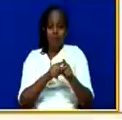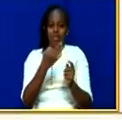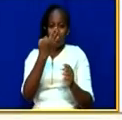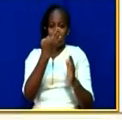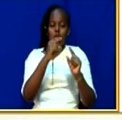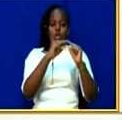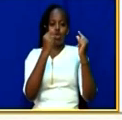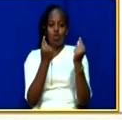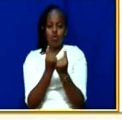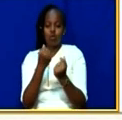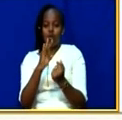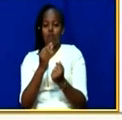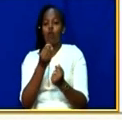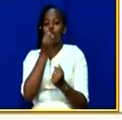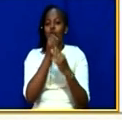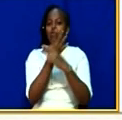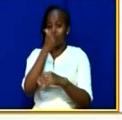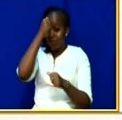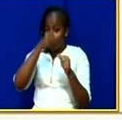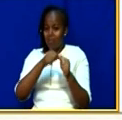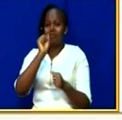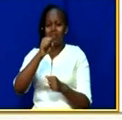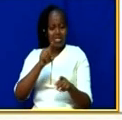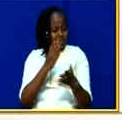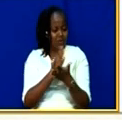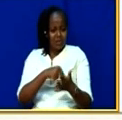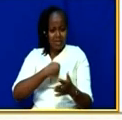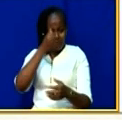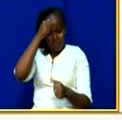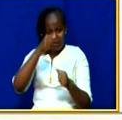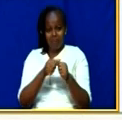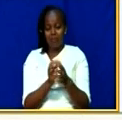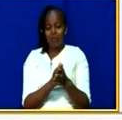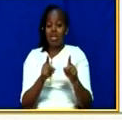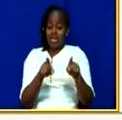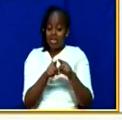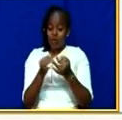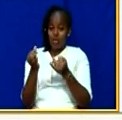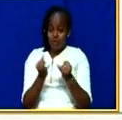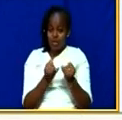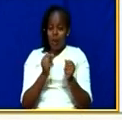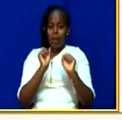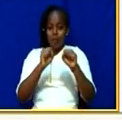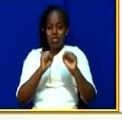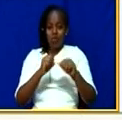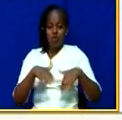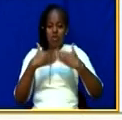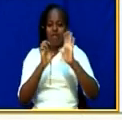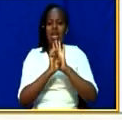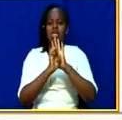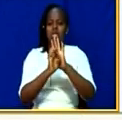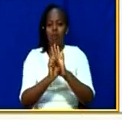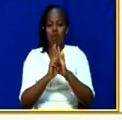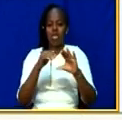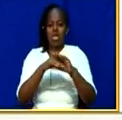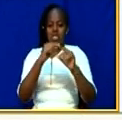of food crops. Oh, that I remember. Yes, you remember? Oh, that I remember. And the other one still in our introduction. Maybe you can also give examples in